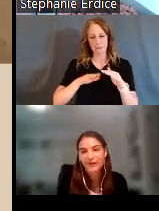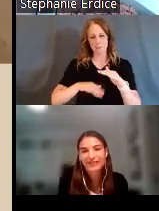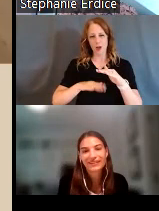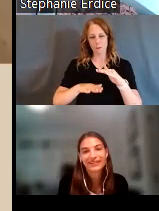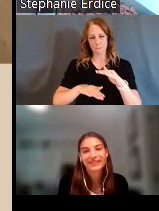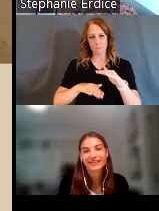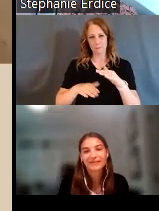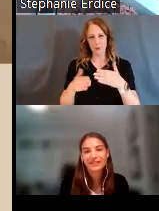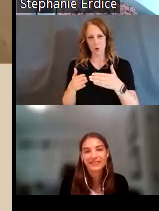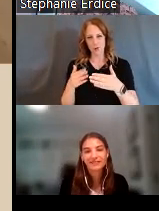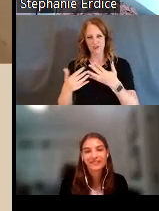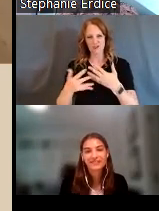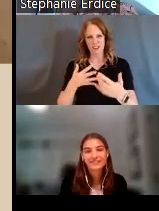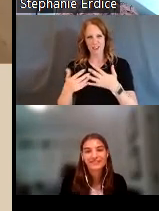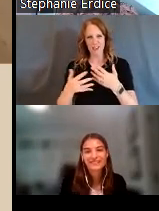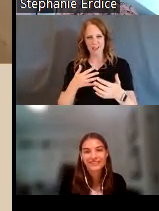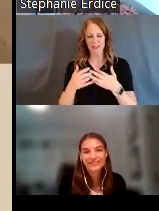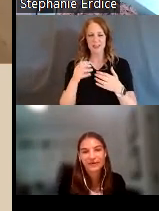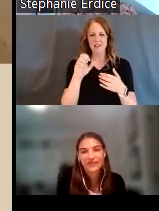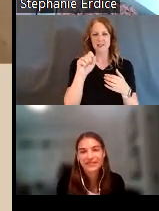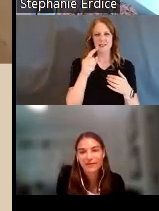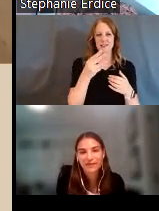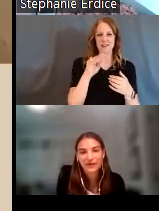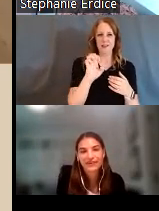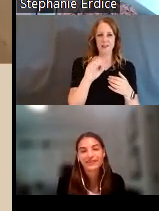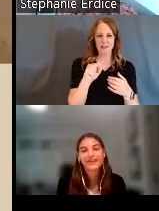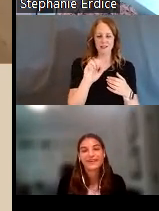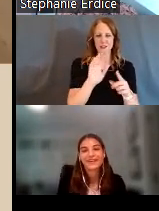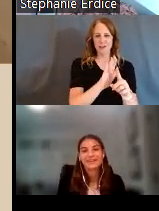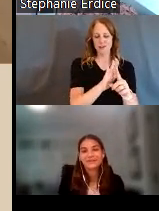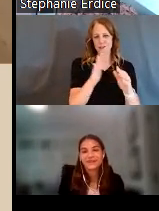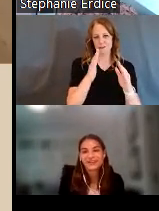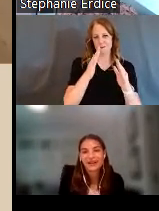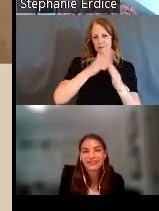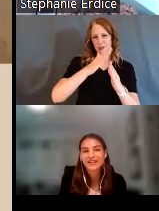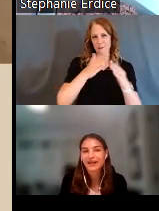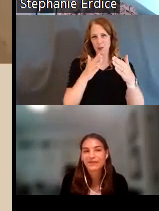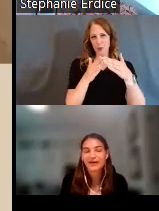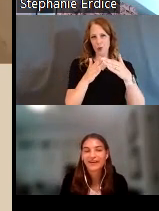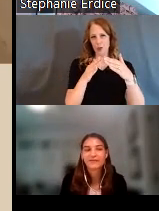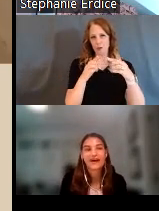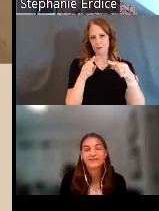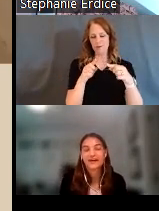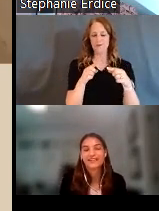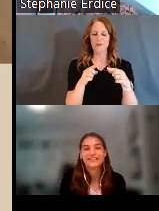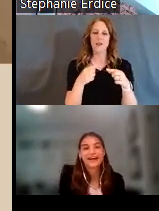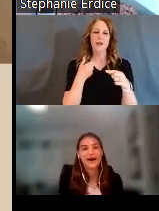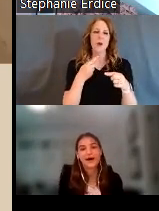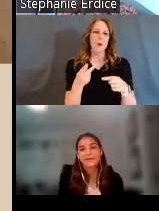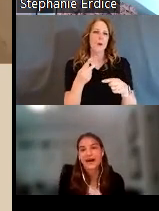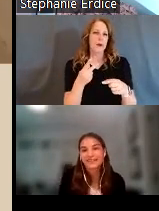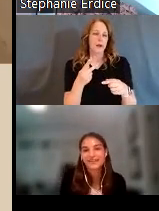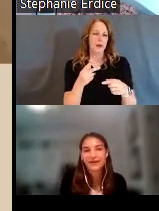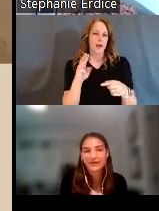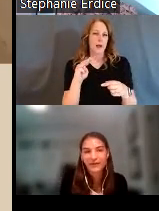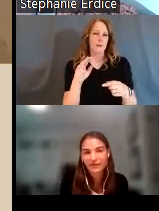corner, the gray one. And Stephanie's is the one on the top corner. We often talk about at MCASA